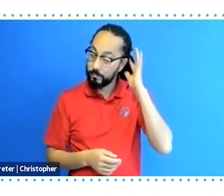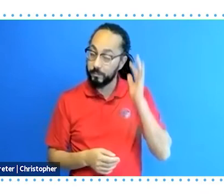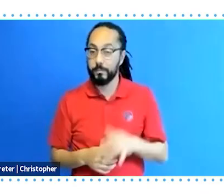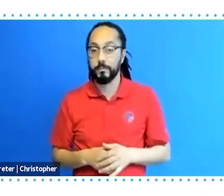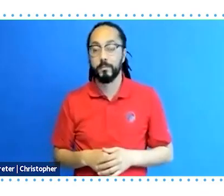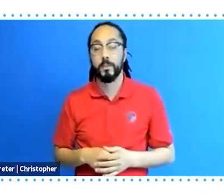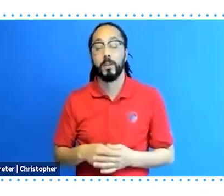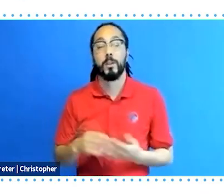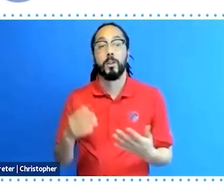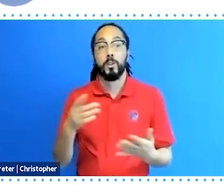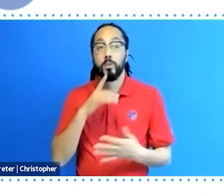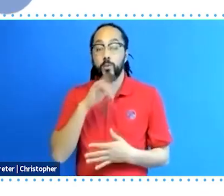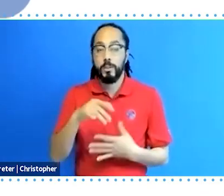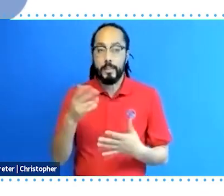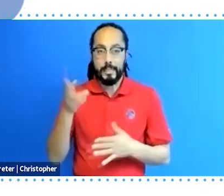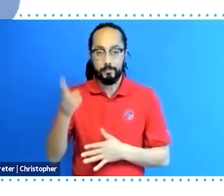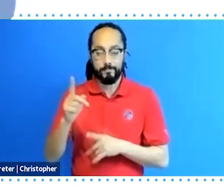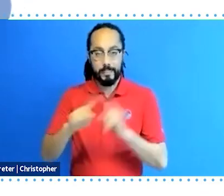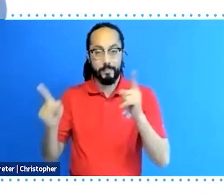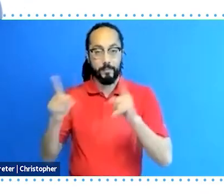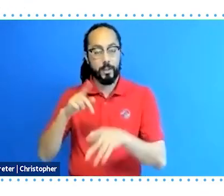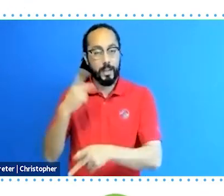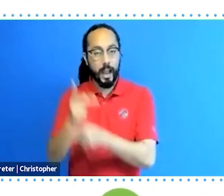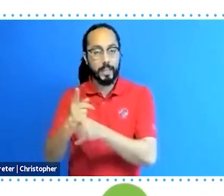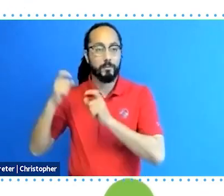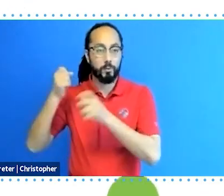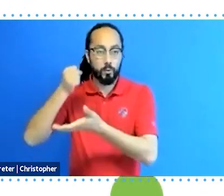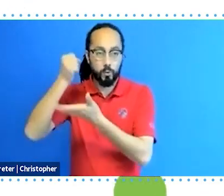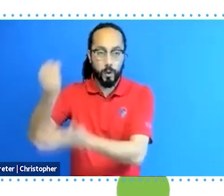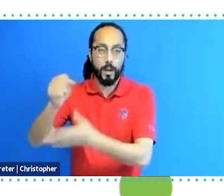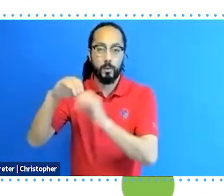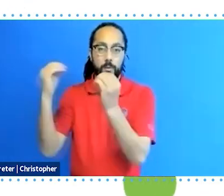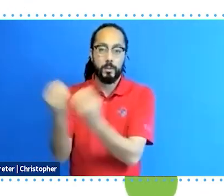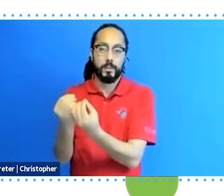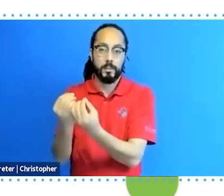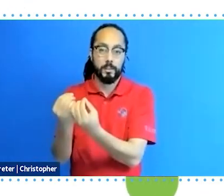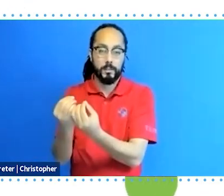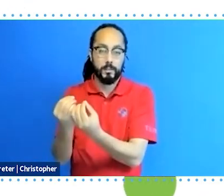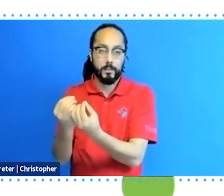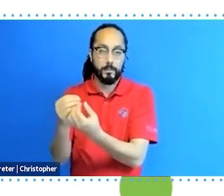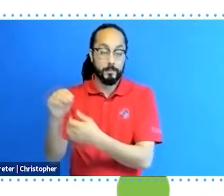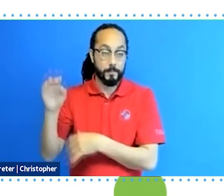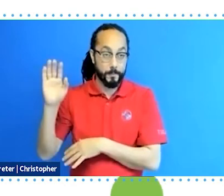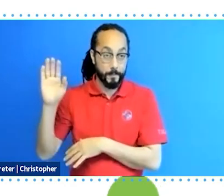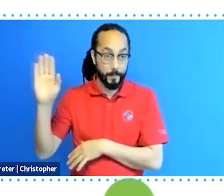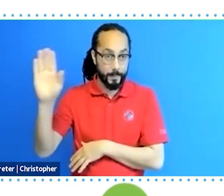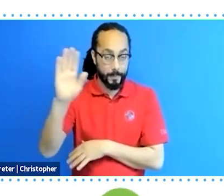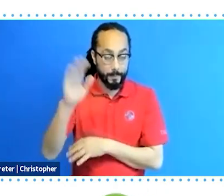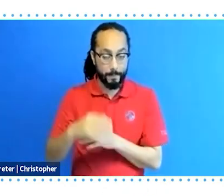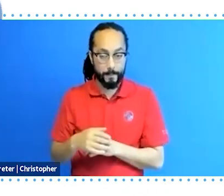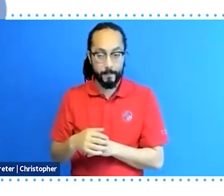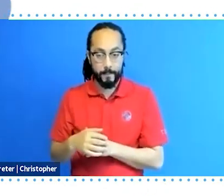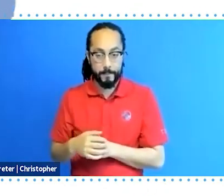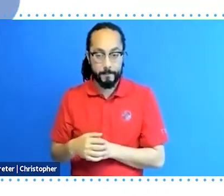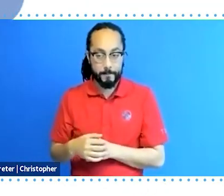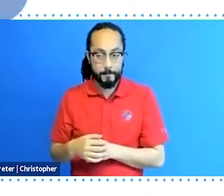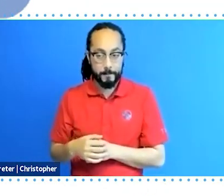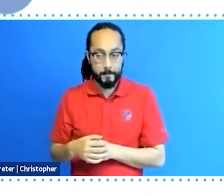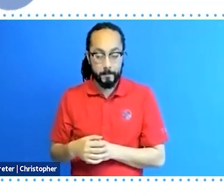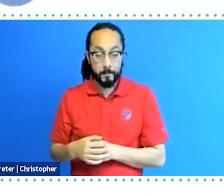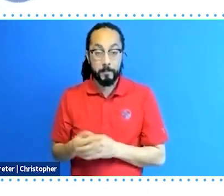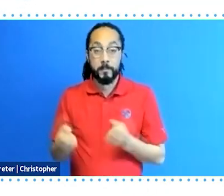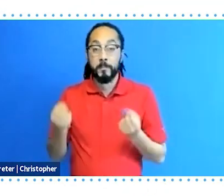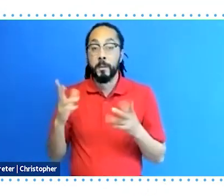different kinds of granting agencies, right? And there are plenty of people who have spoken about not just the arts,